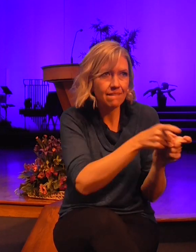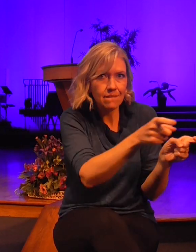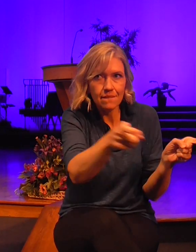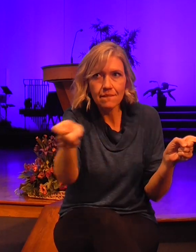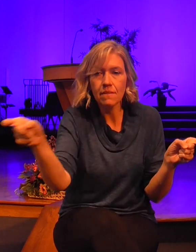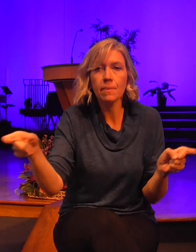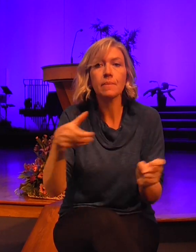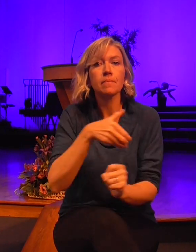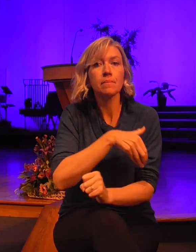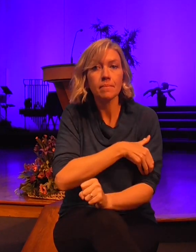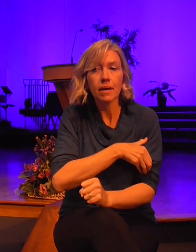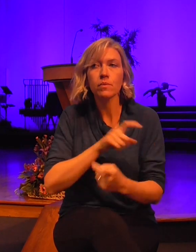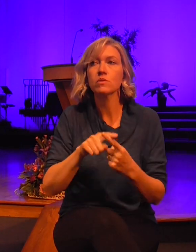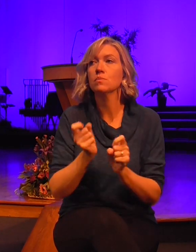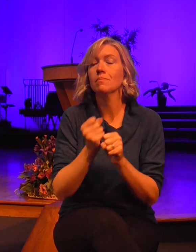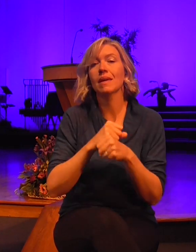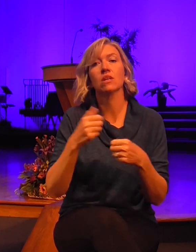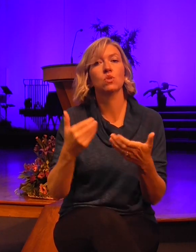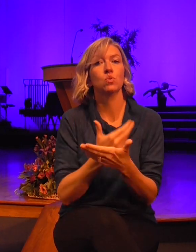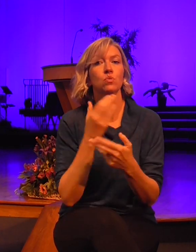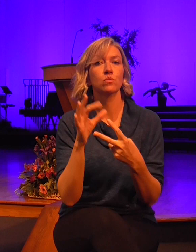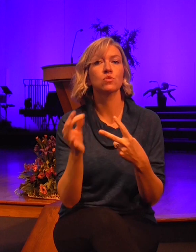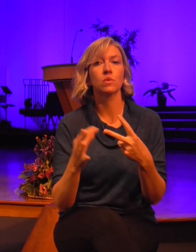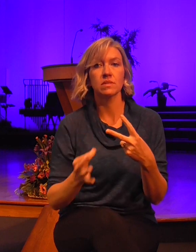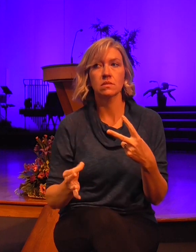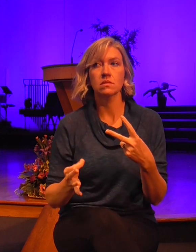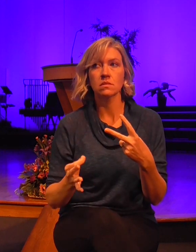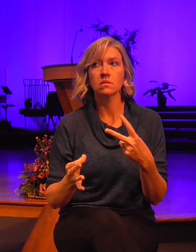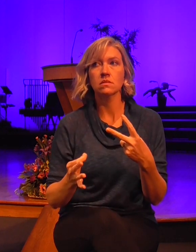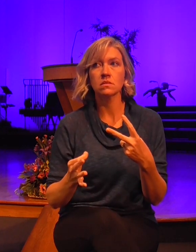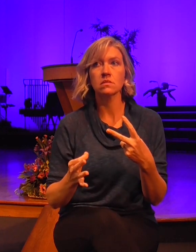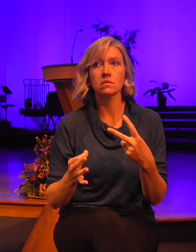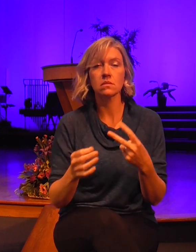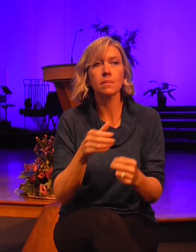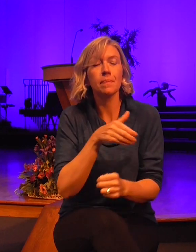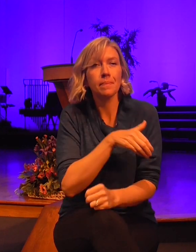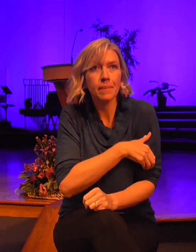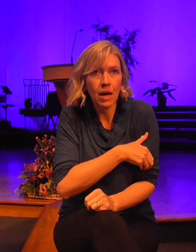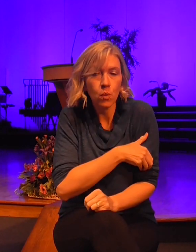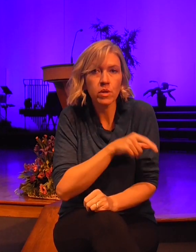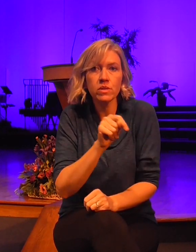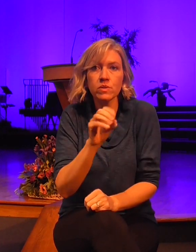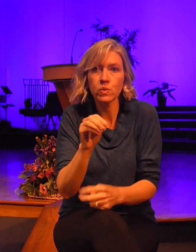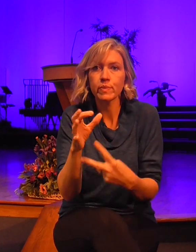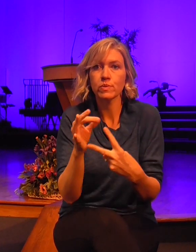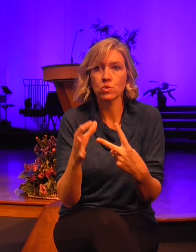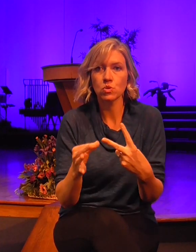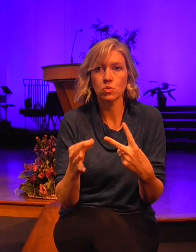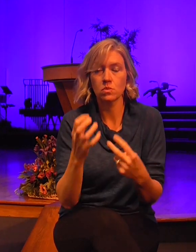power to make a new choice, the power to choose.